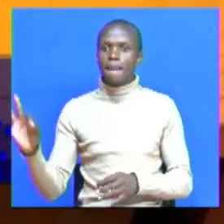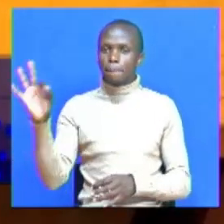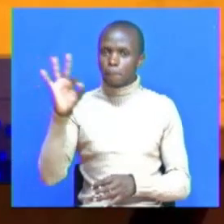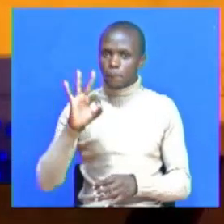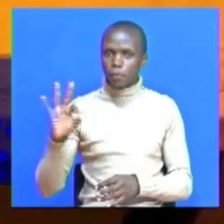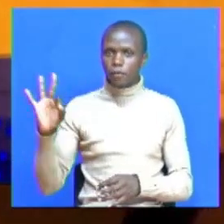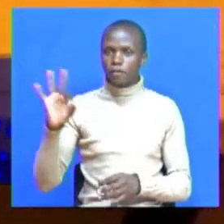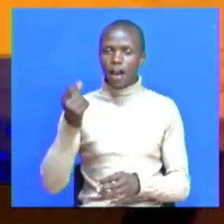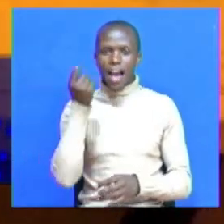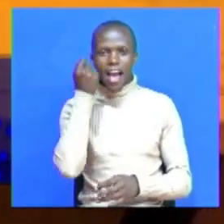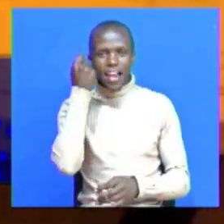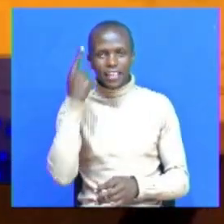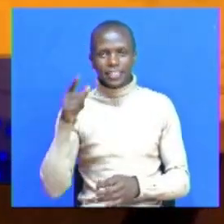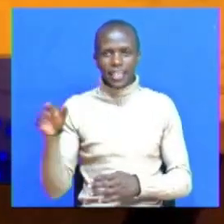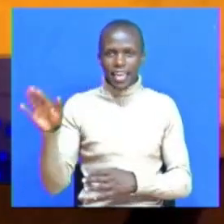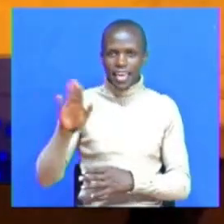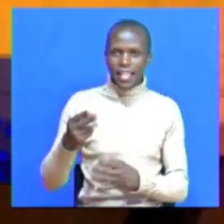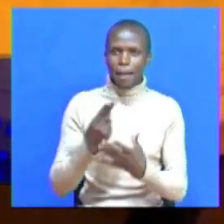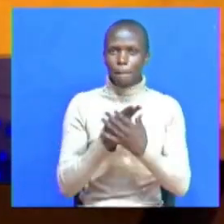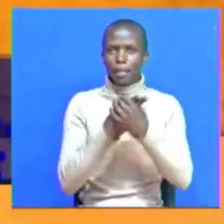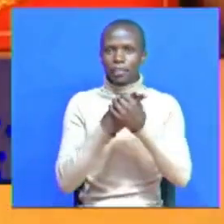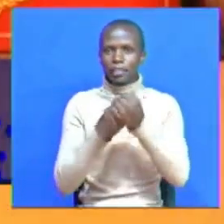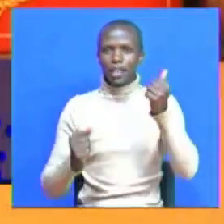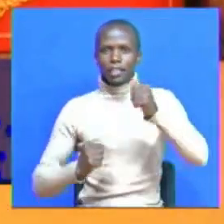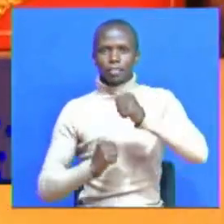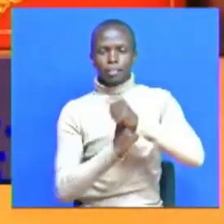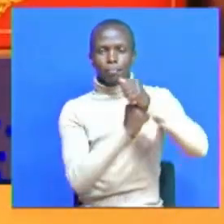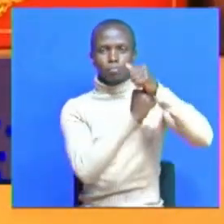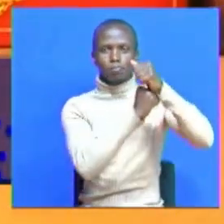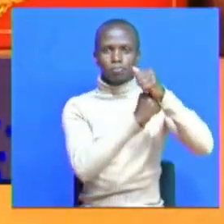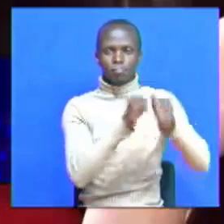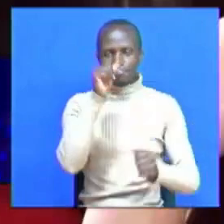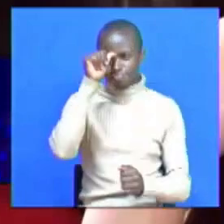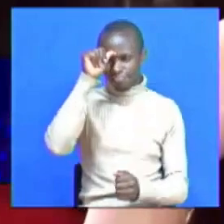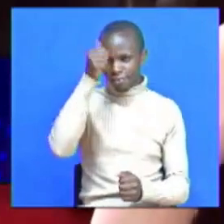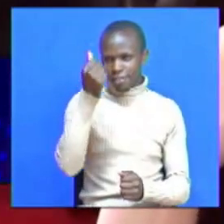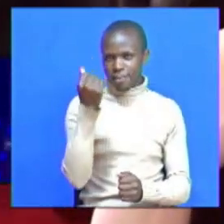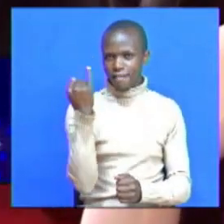with the county on areas of partnership in supporting the creative arts industry.